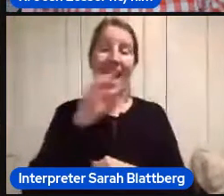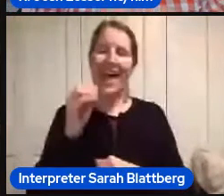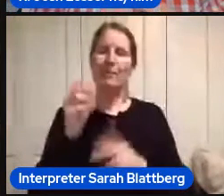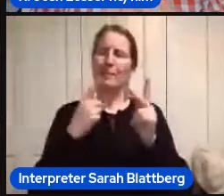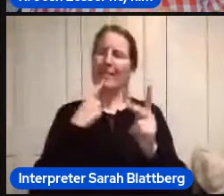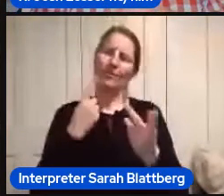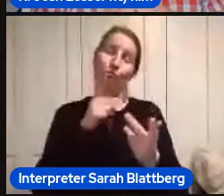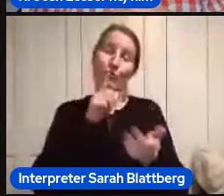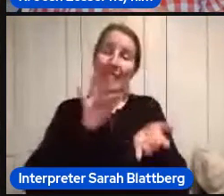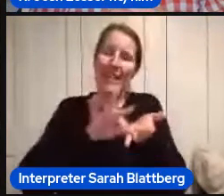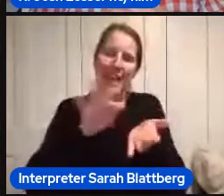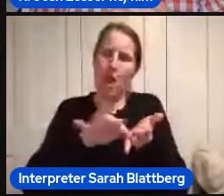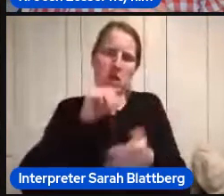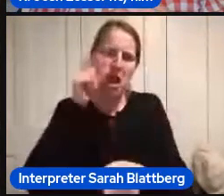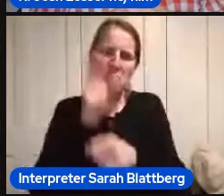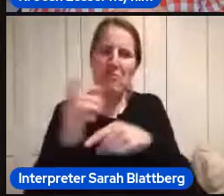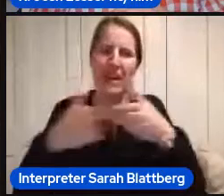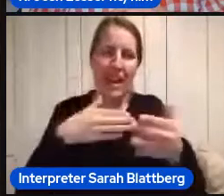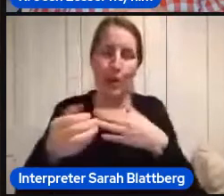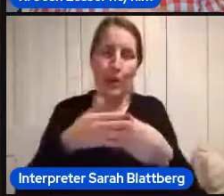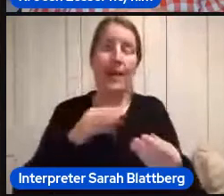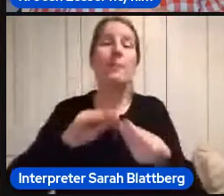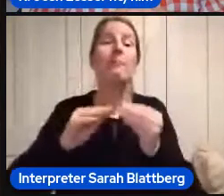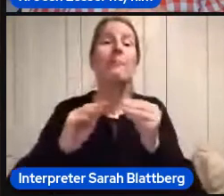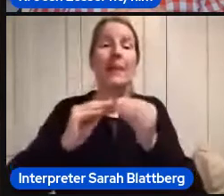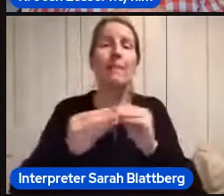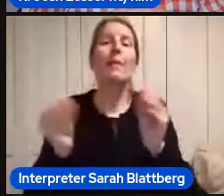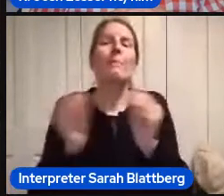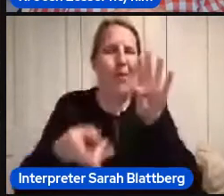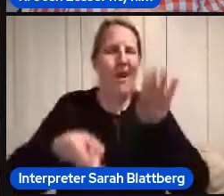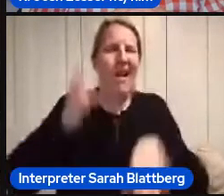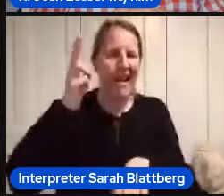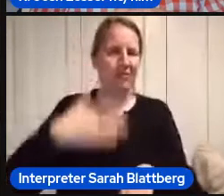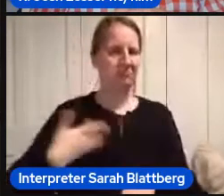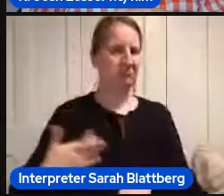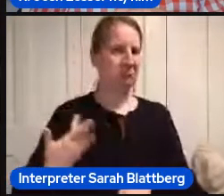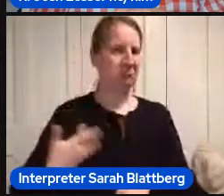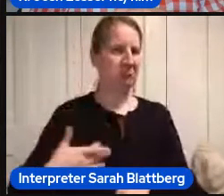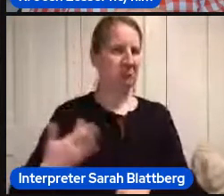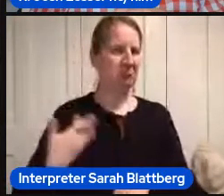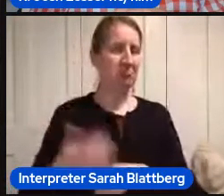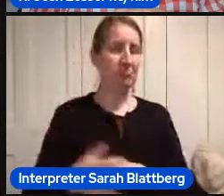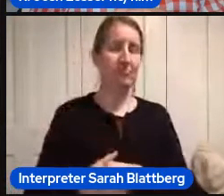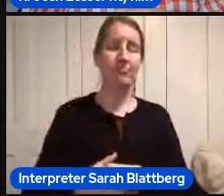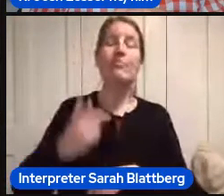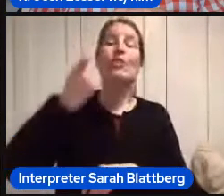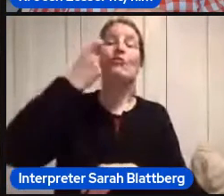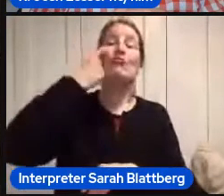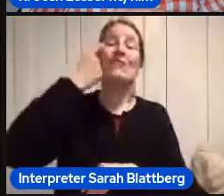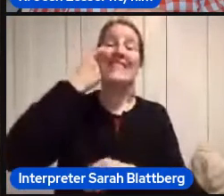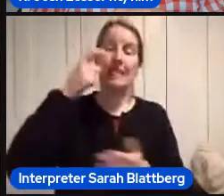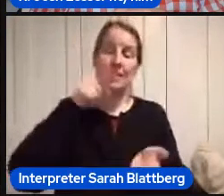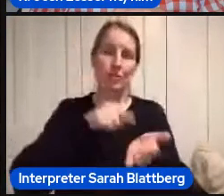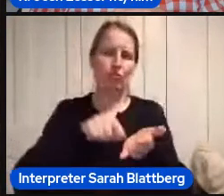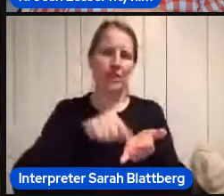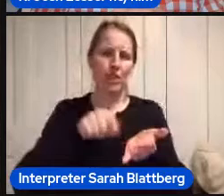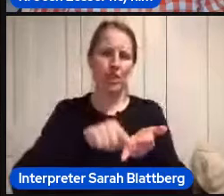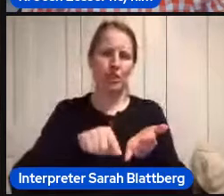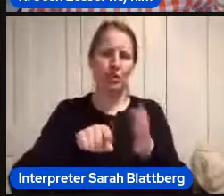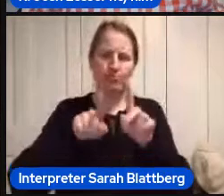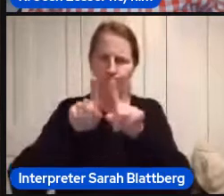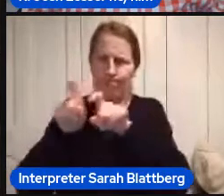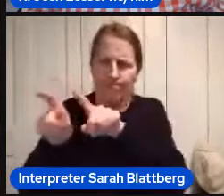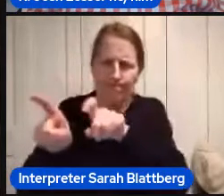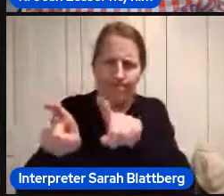color. One of the most recent studies that looked at one of the most recent